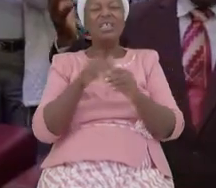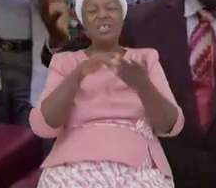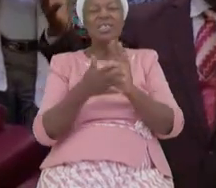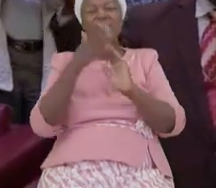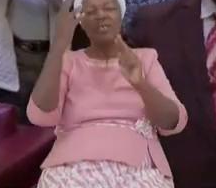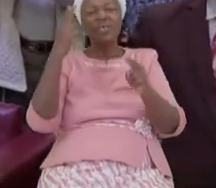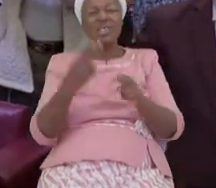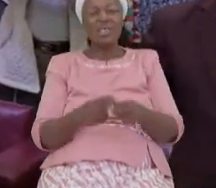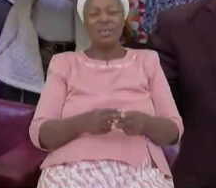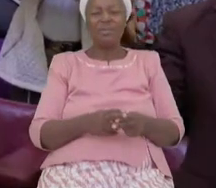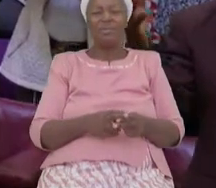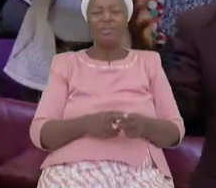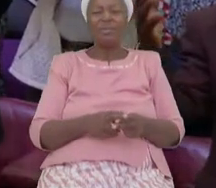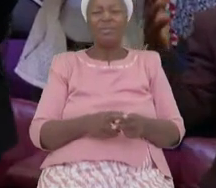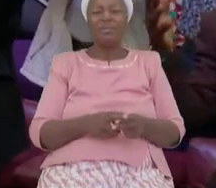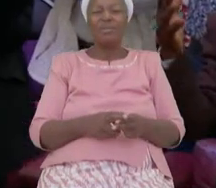Jesus' name.